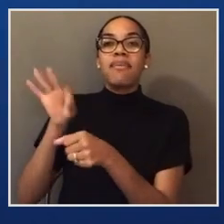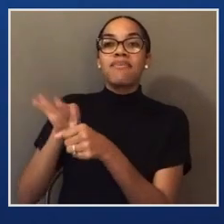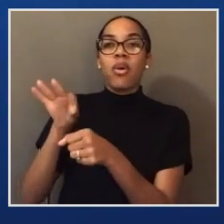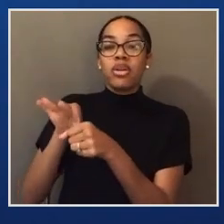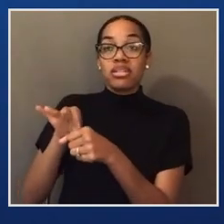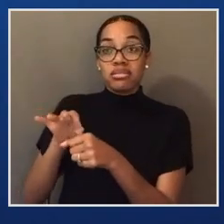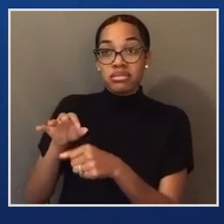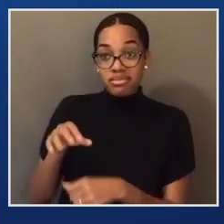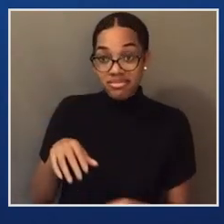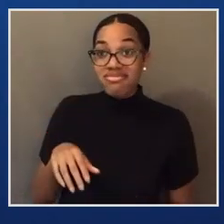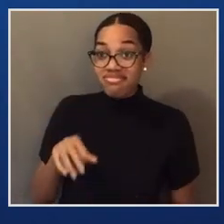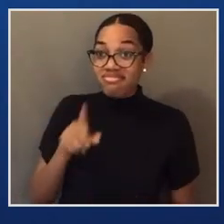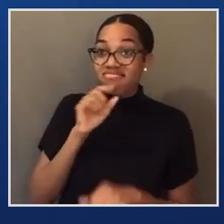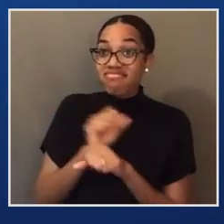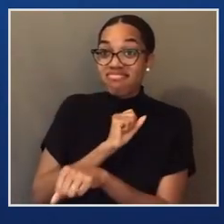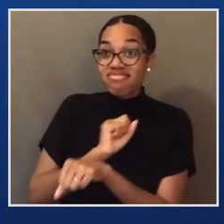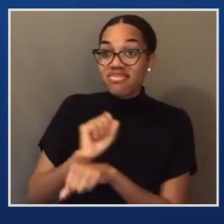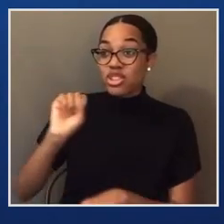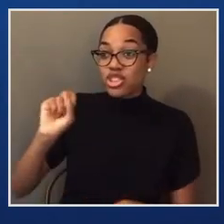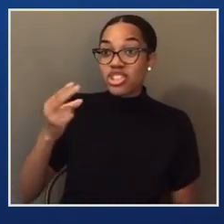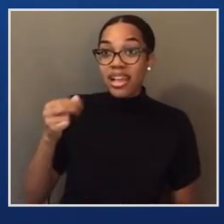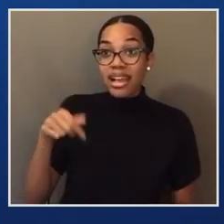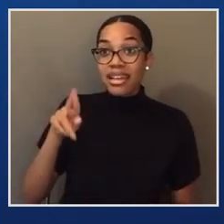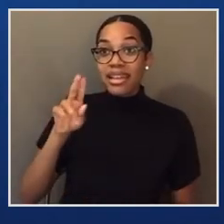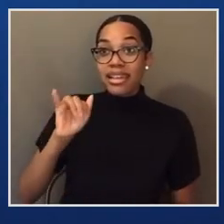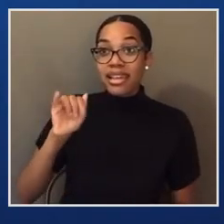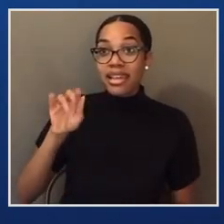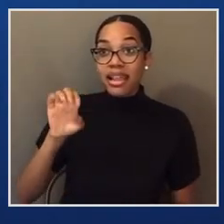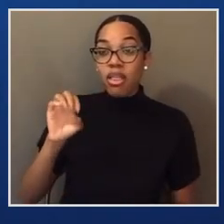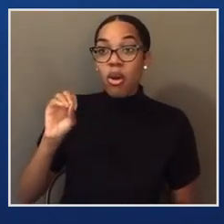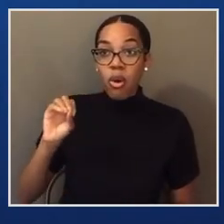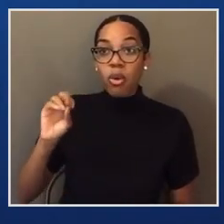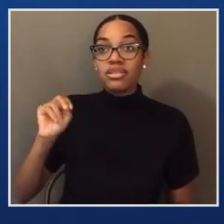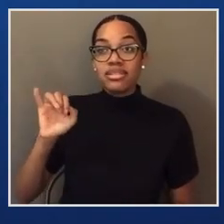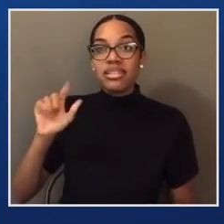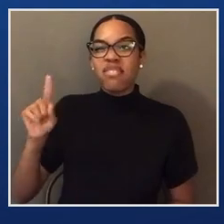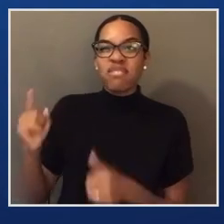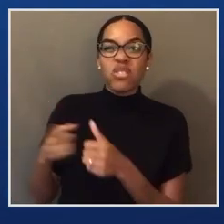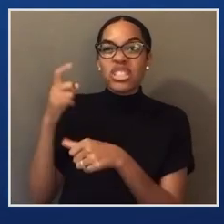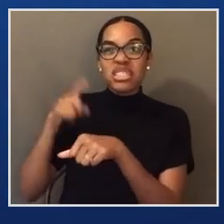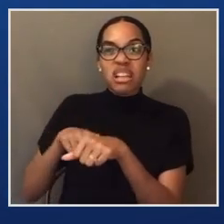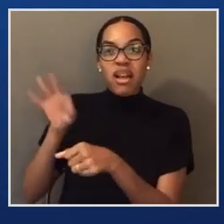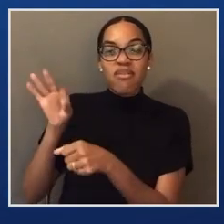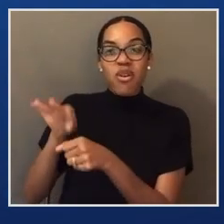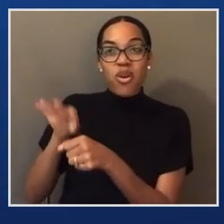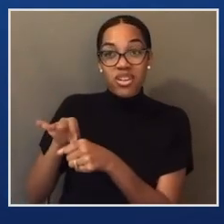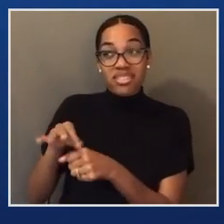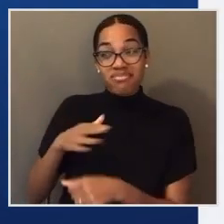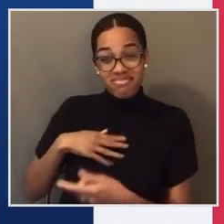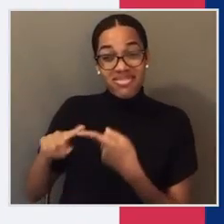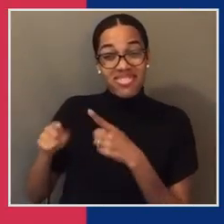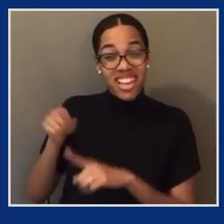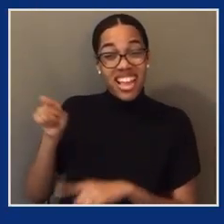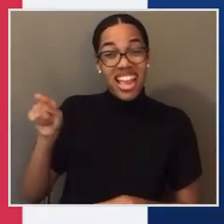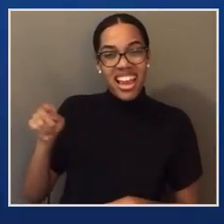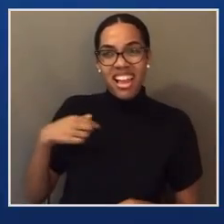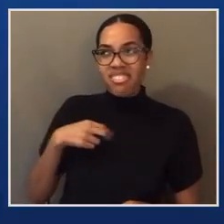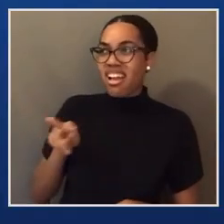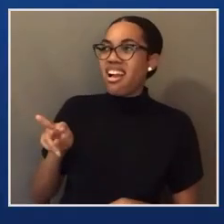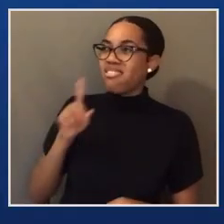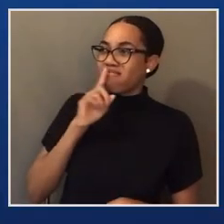For real? So let's hear it from him, himself. Please make a whole lot of noise for my friend, Shaquille